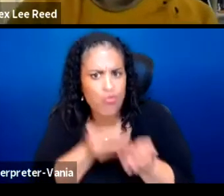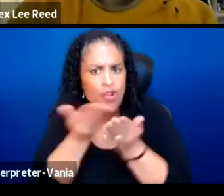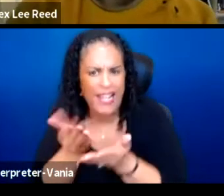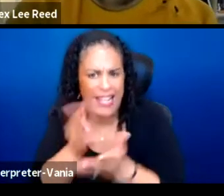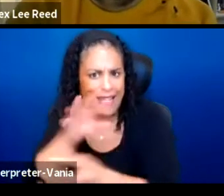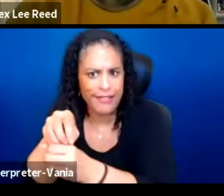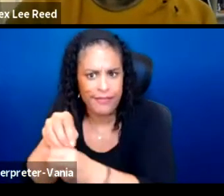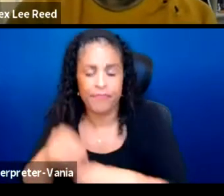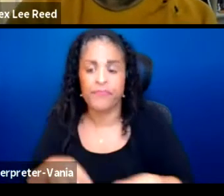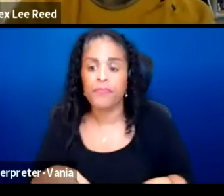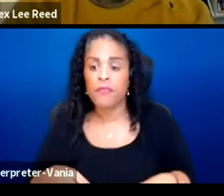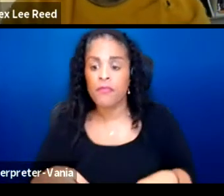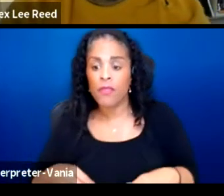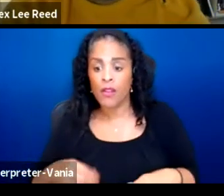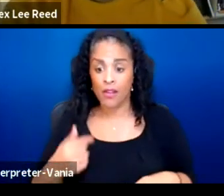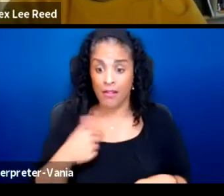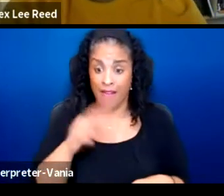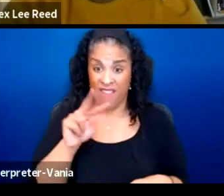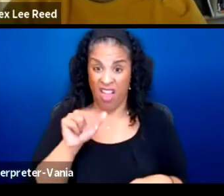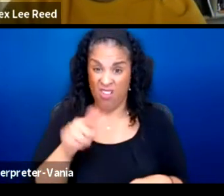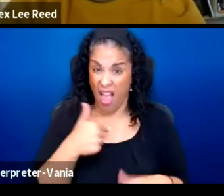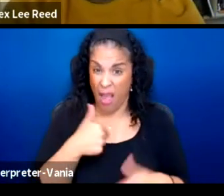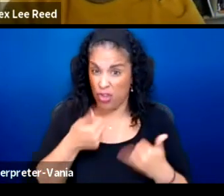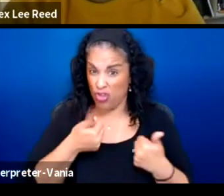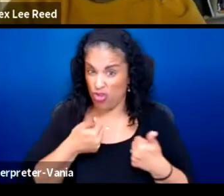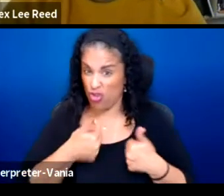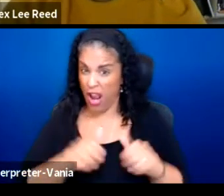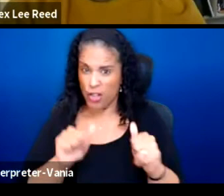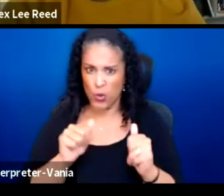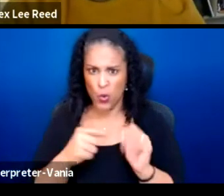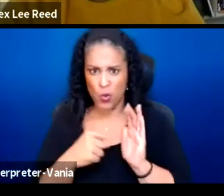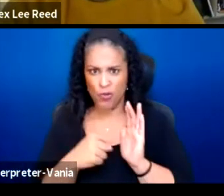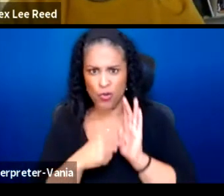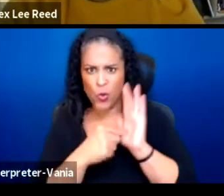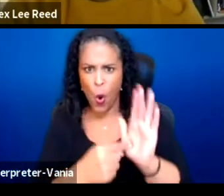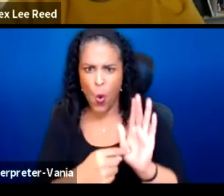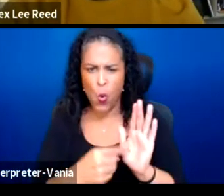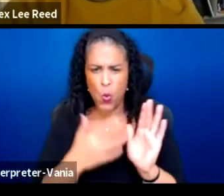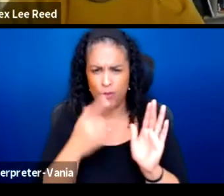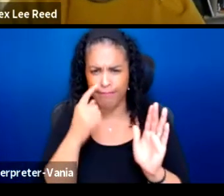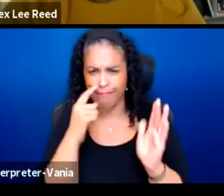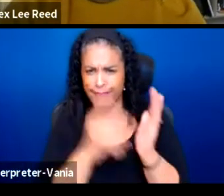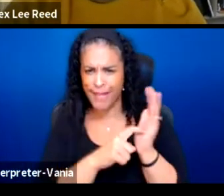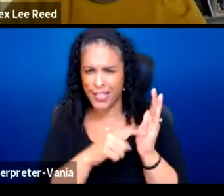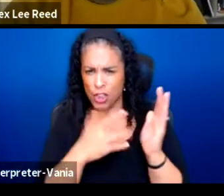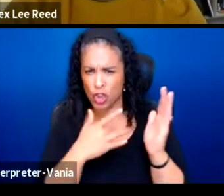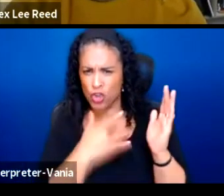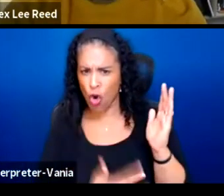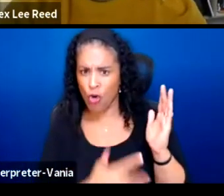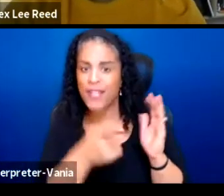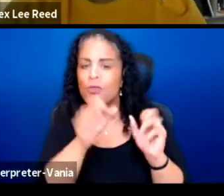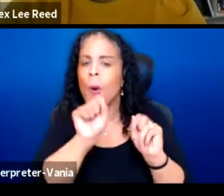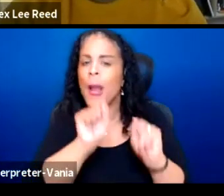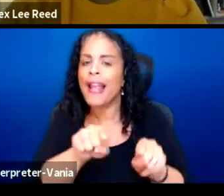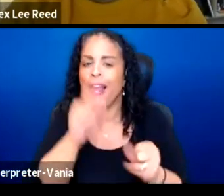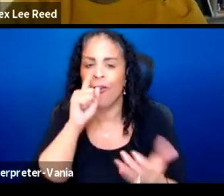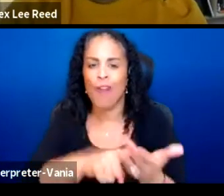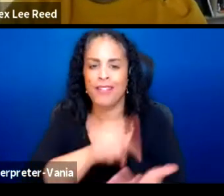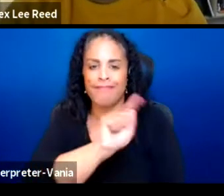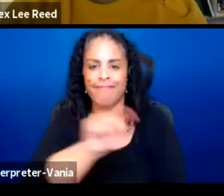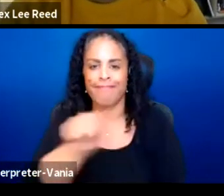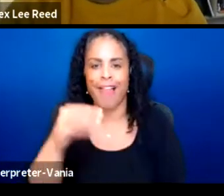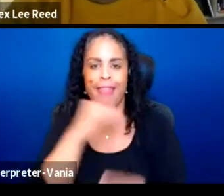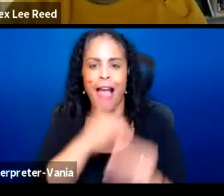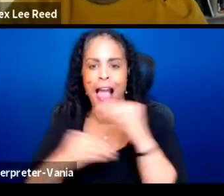I'm trying to manifest discernment so that I can recognize all the lies. The lies